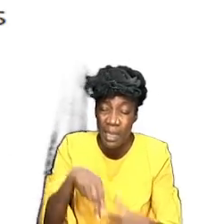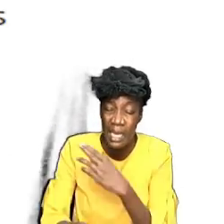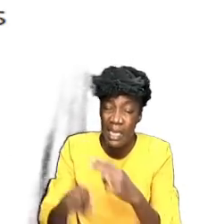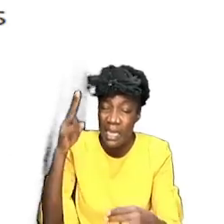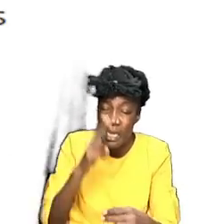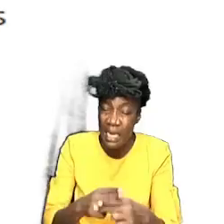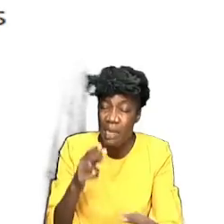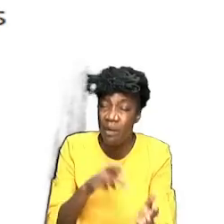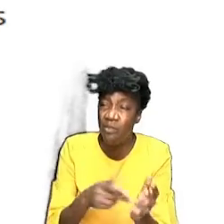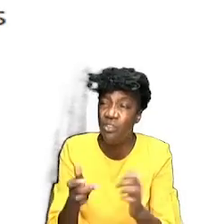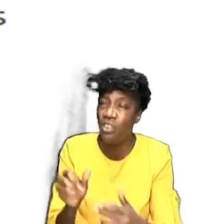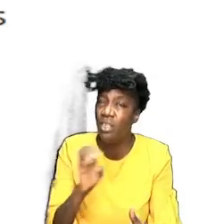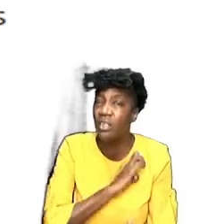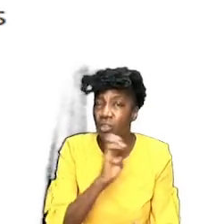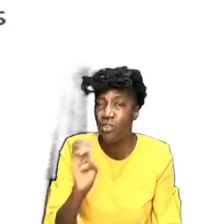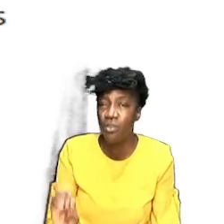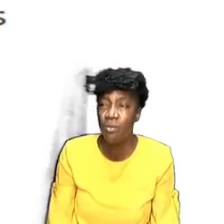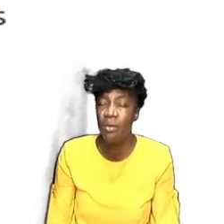of Jesus Christ.